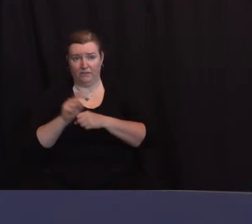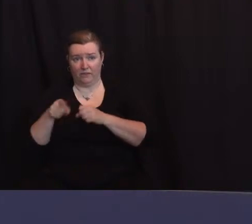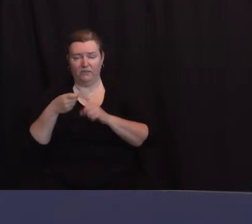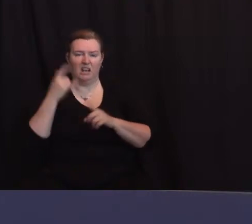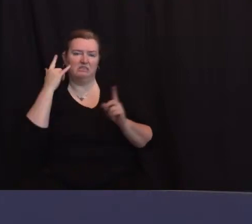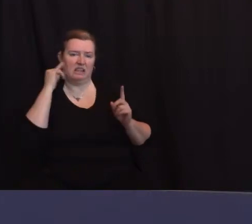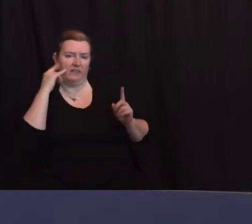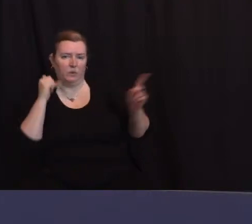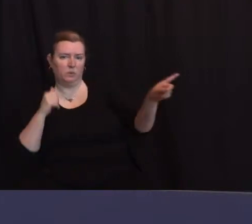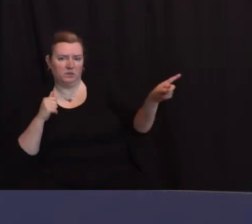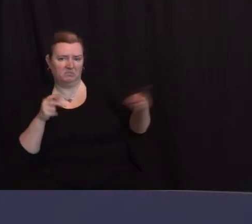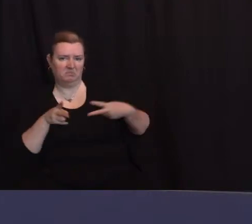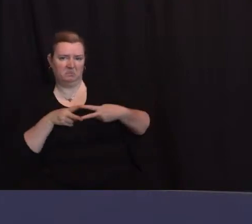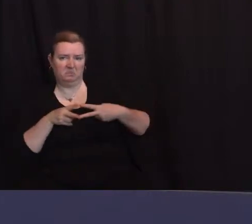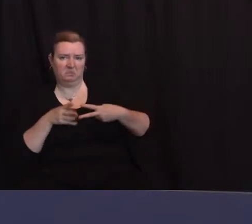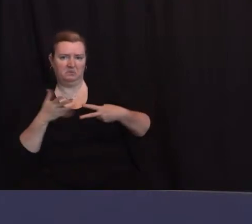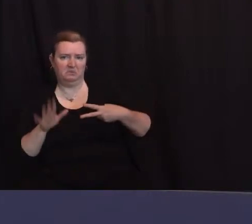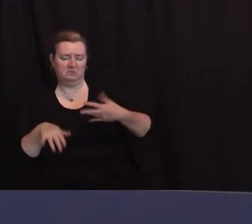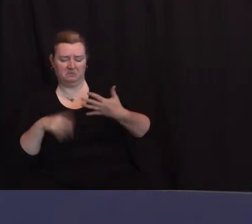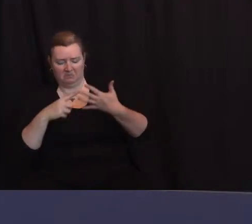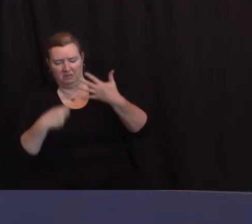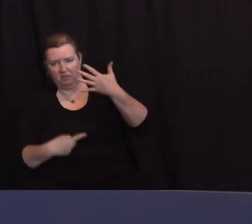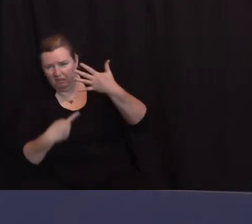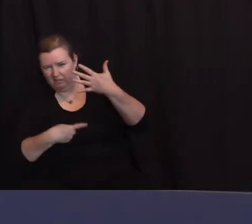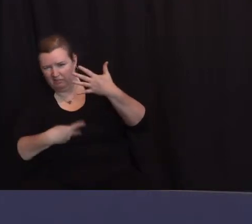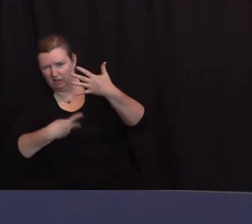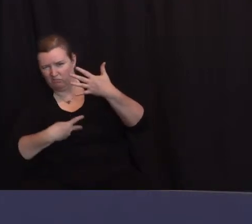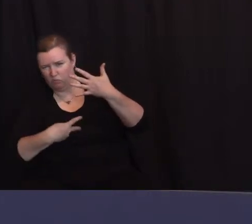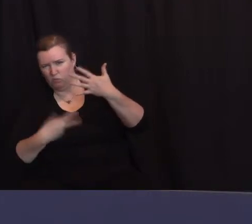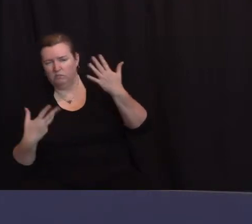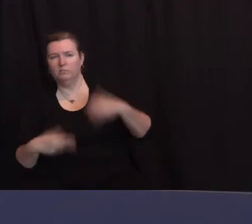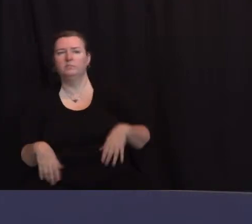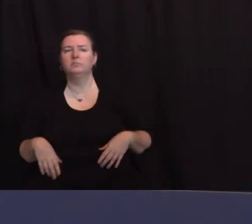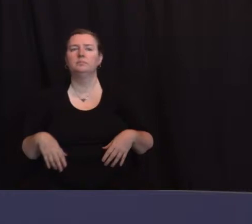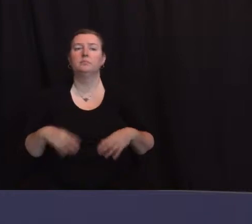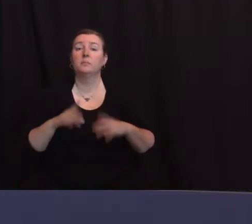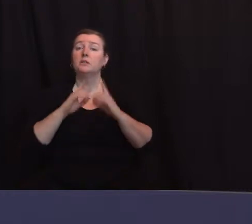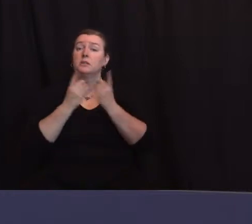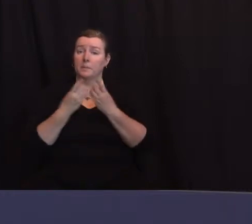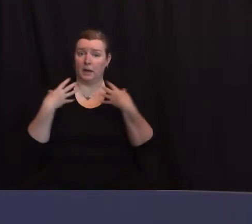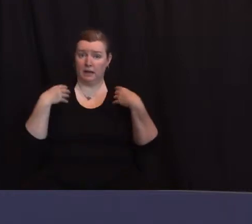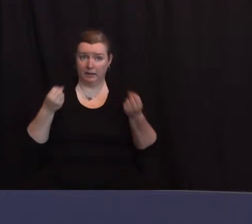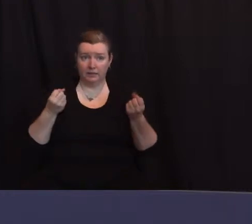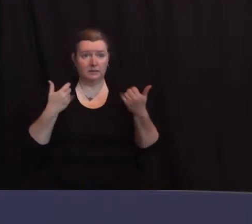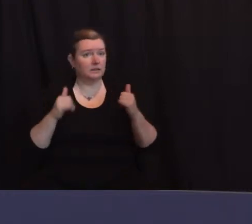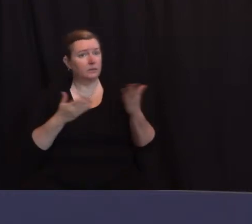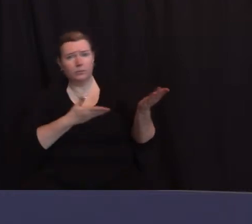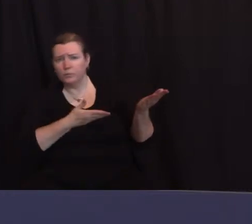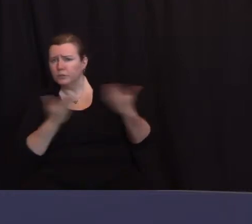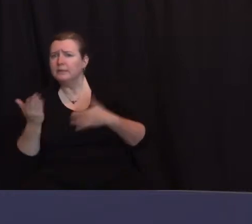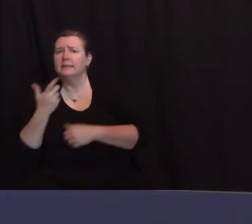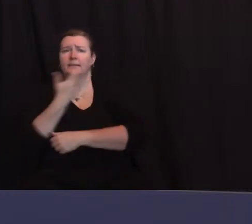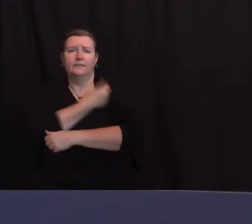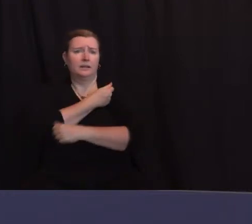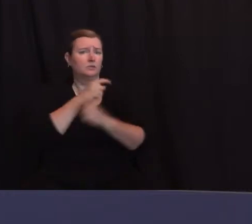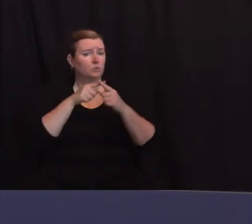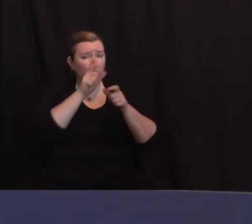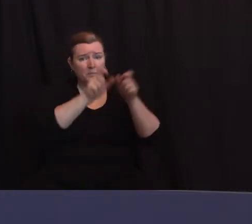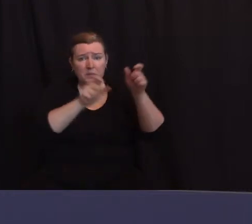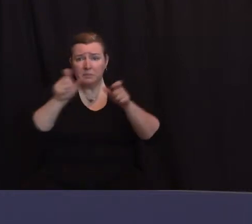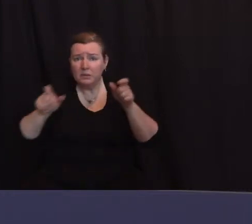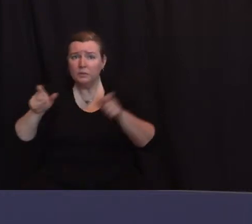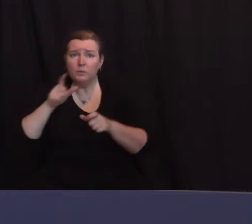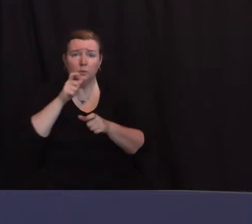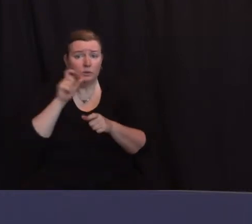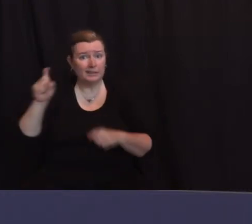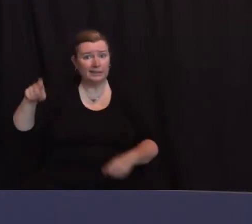California. The department continues its work to bring vaccines to where people are. We are meeting individuals in their communities